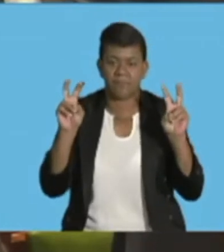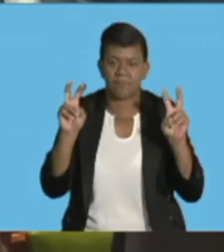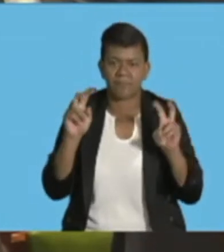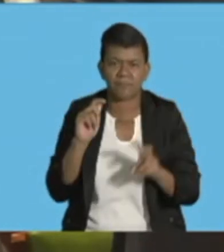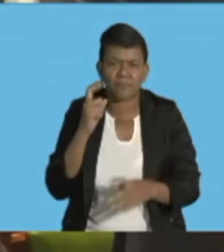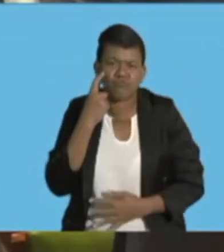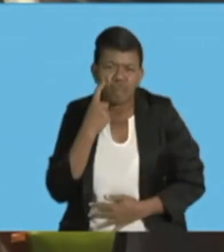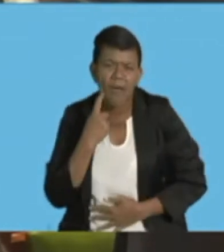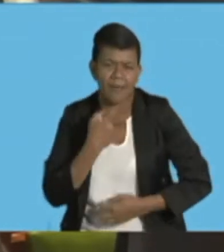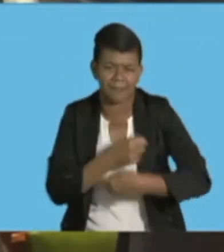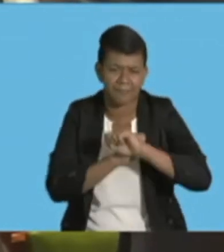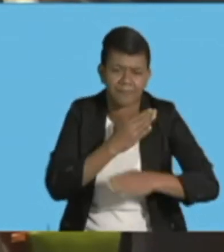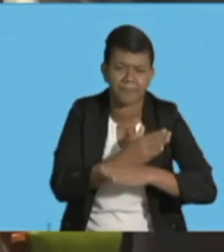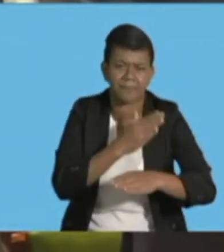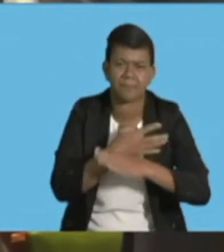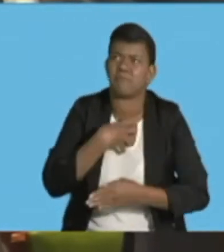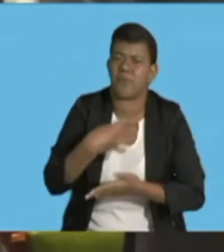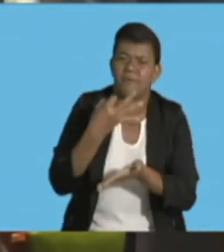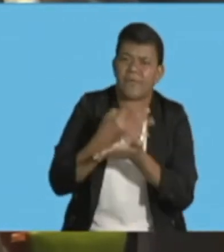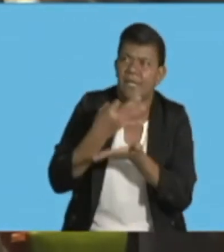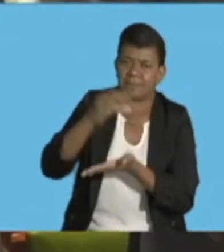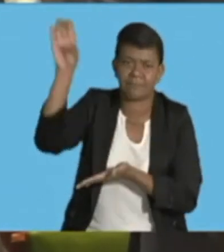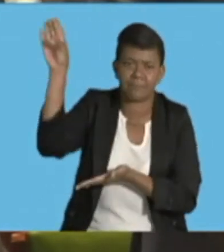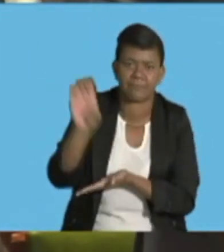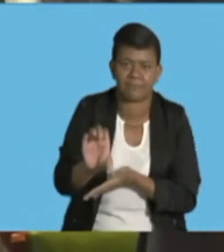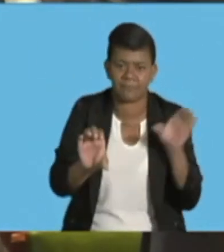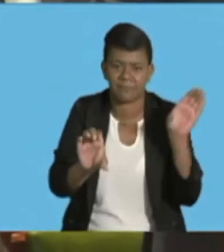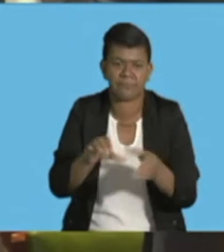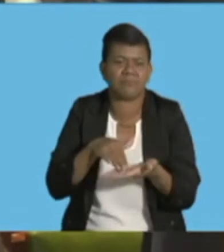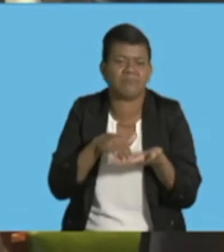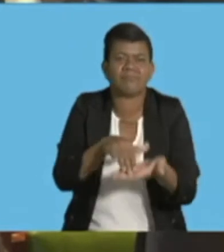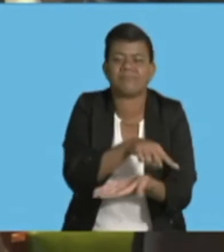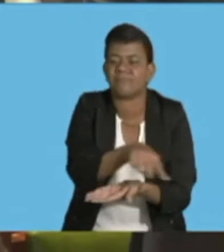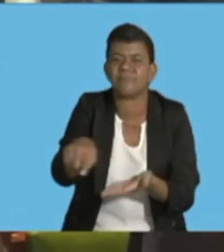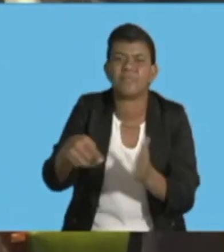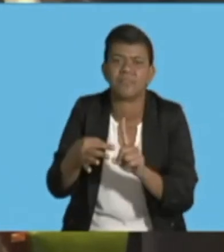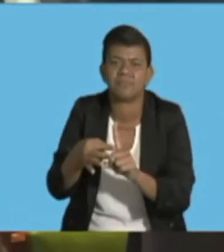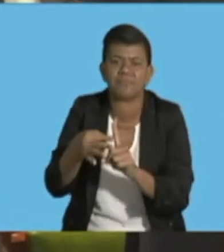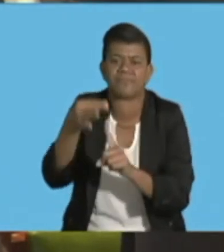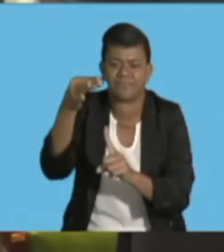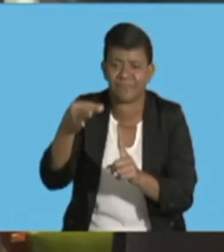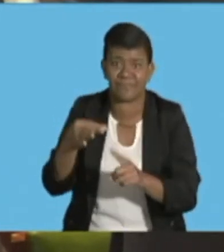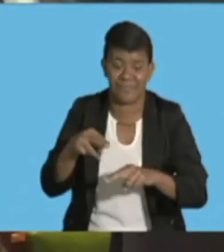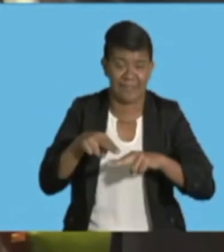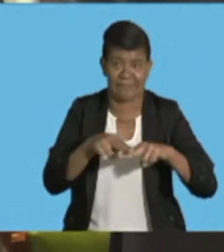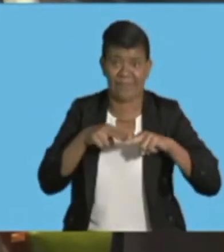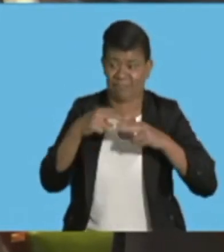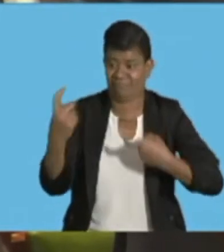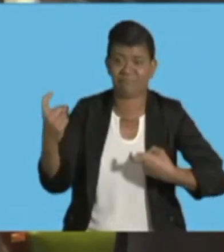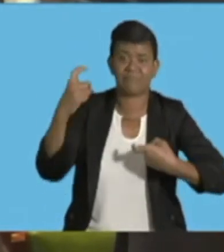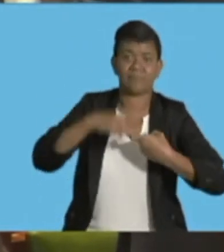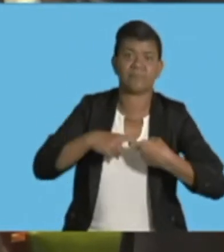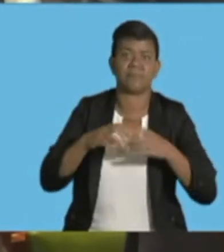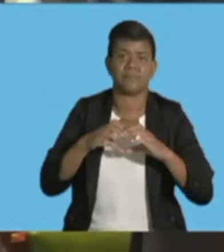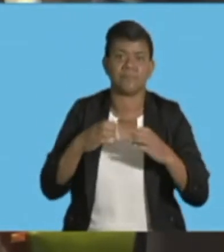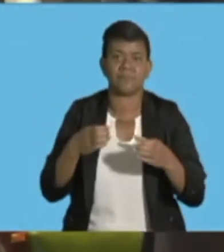action and improved access modalities for financing with developing countries, Fiji joined the coalition of finance ministers for climate action.